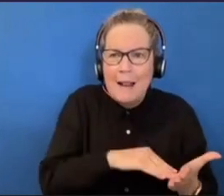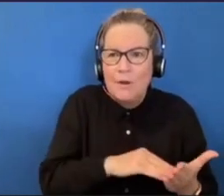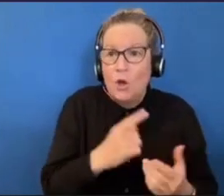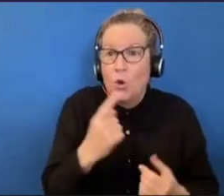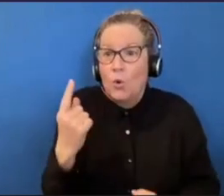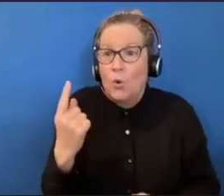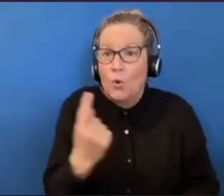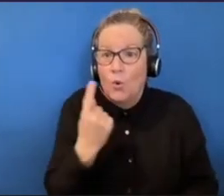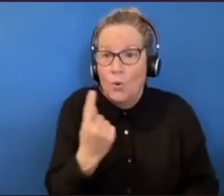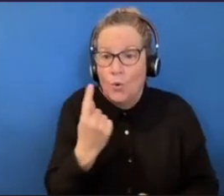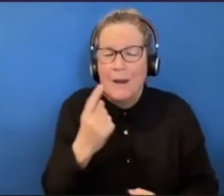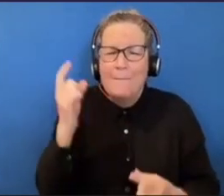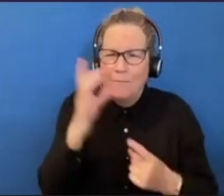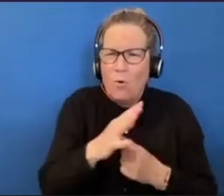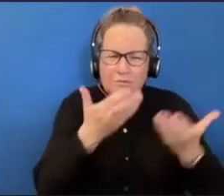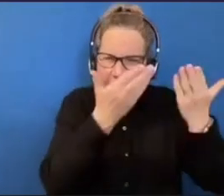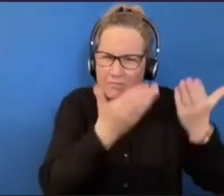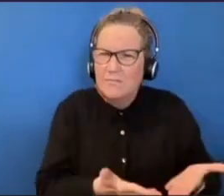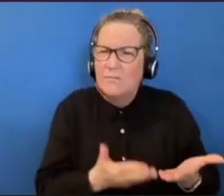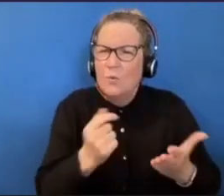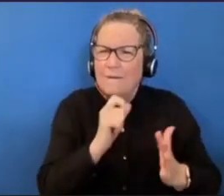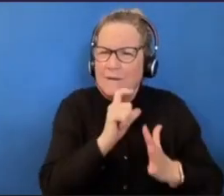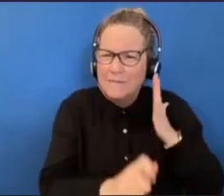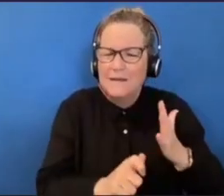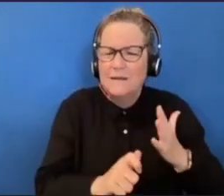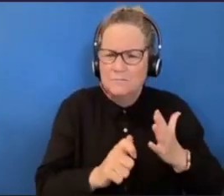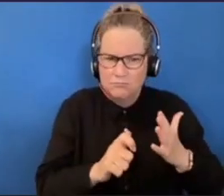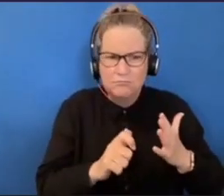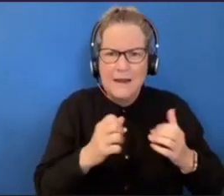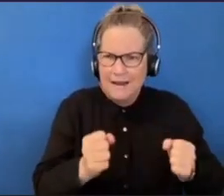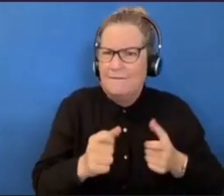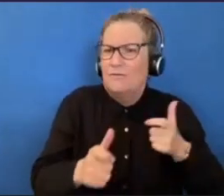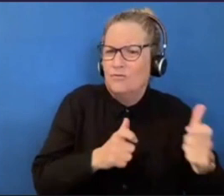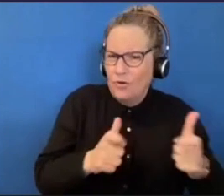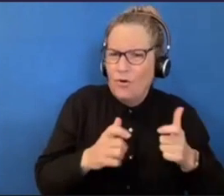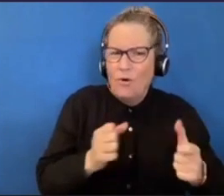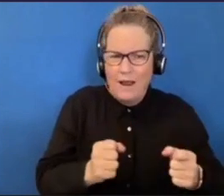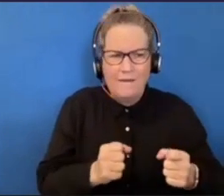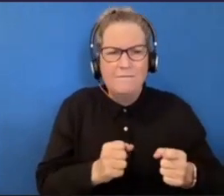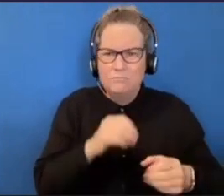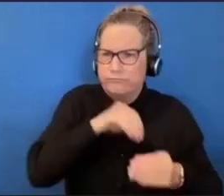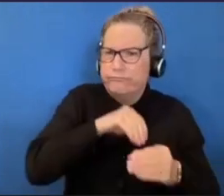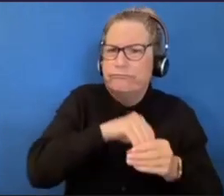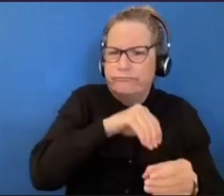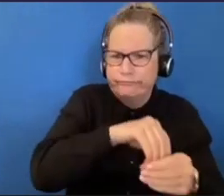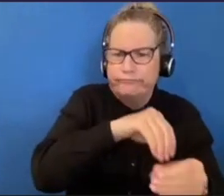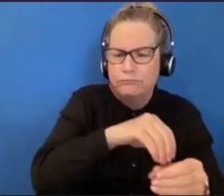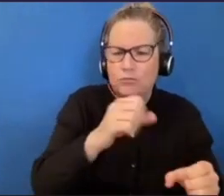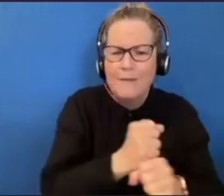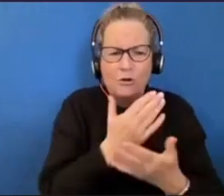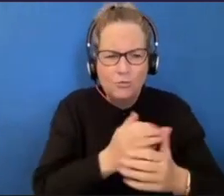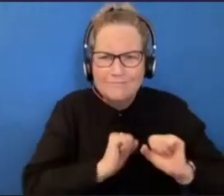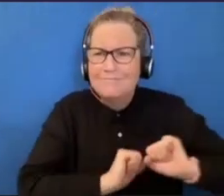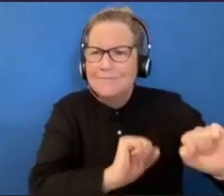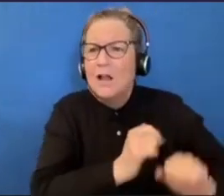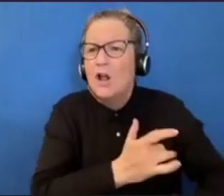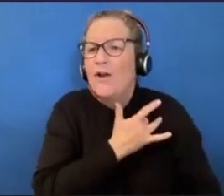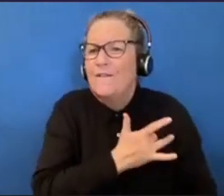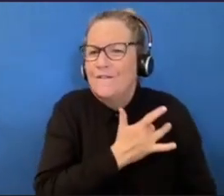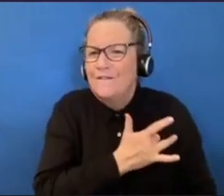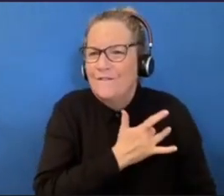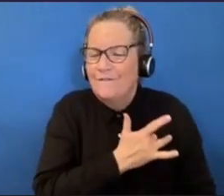is in great part this detail, the small details that will ensure people are living lives of their own. And we're going to pay